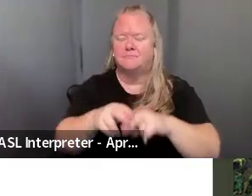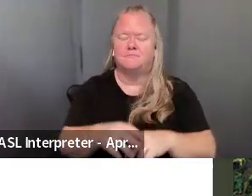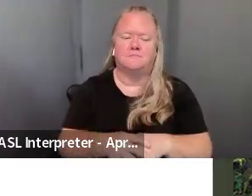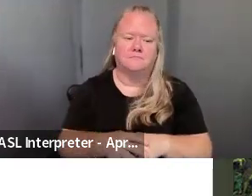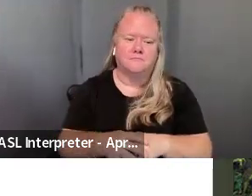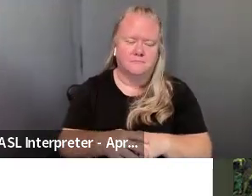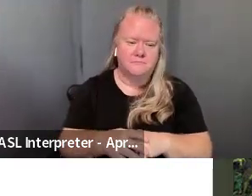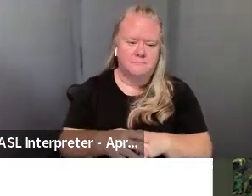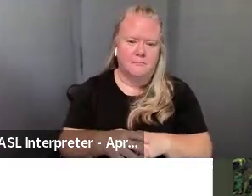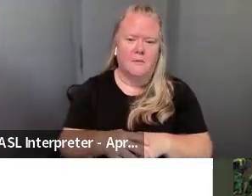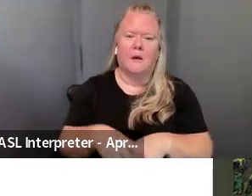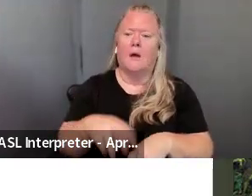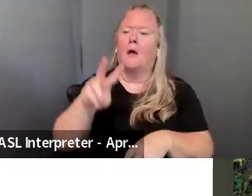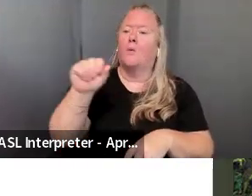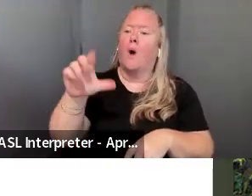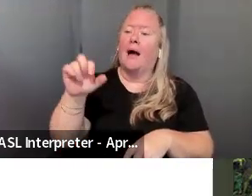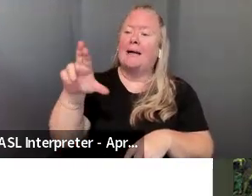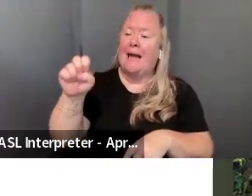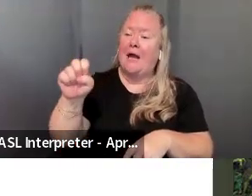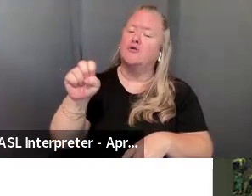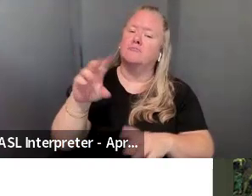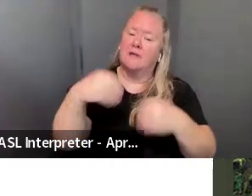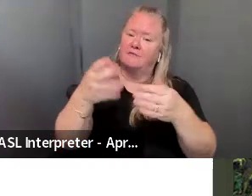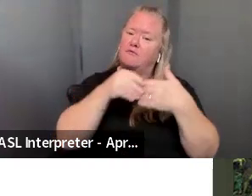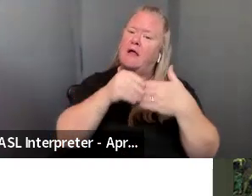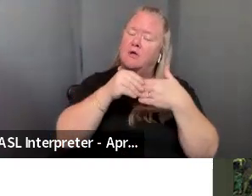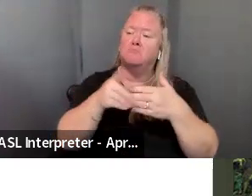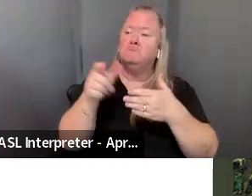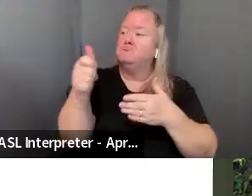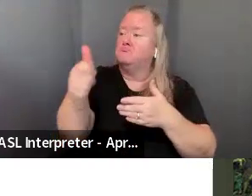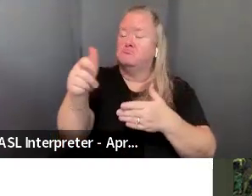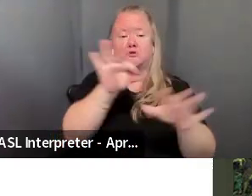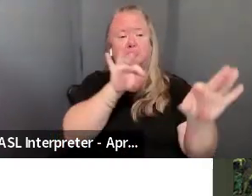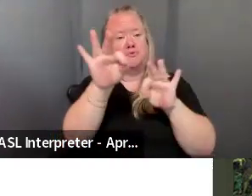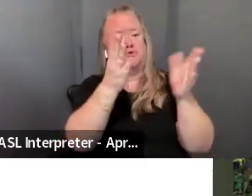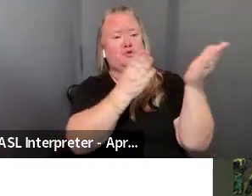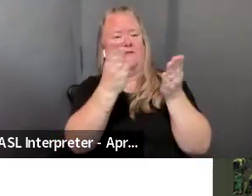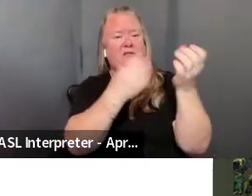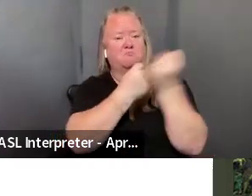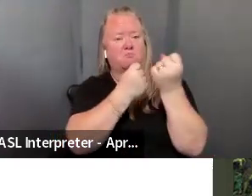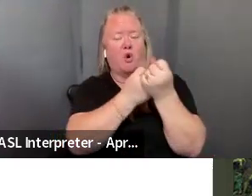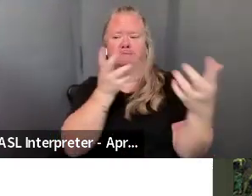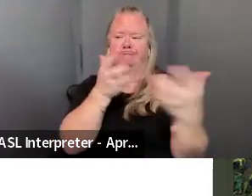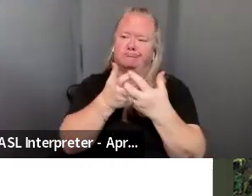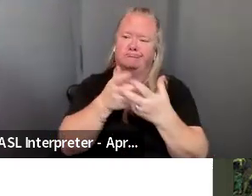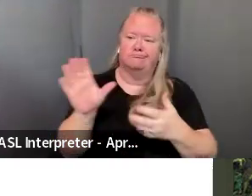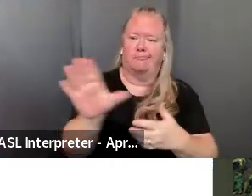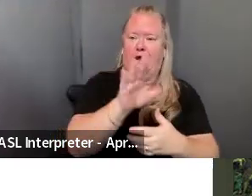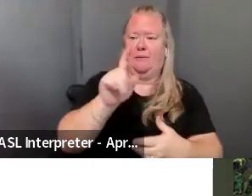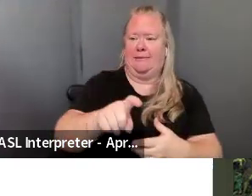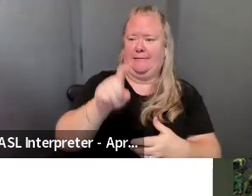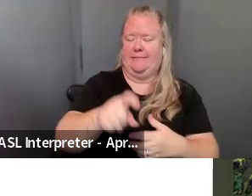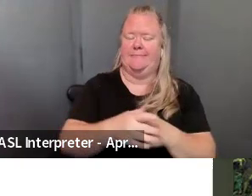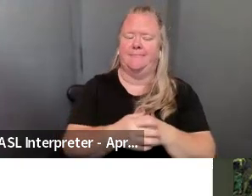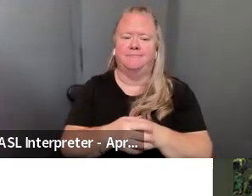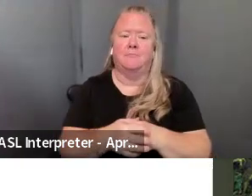So Walk Cares allows workers the flexibility and freedom to choose the services and supports that meets their needs.